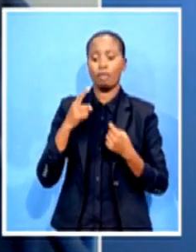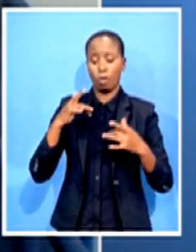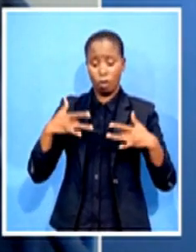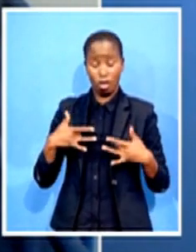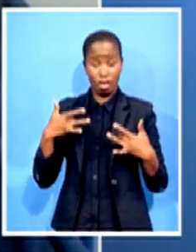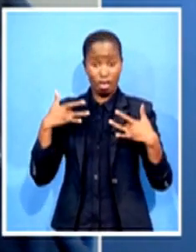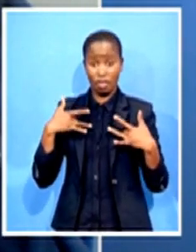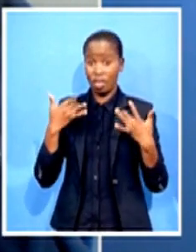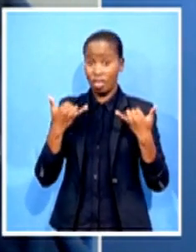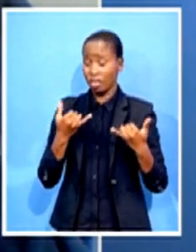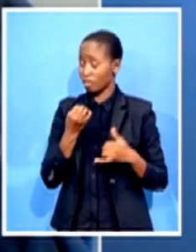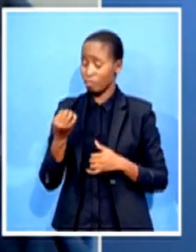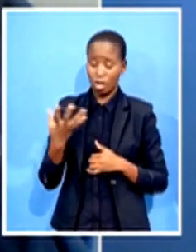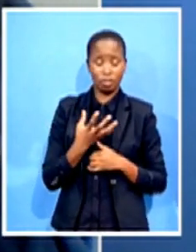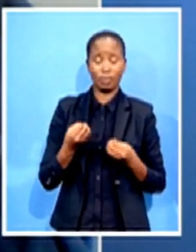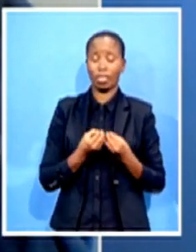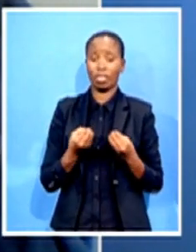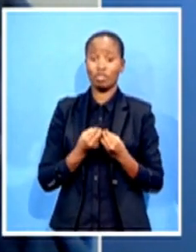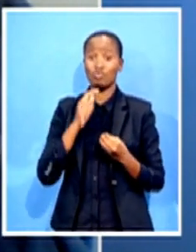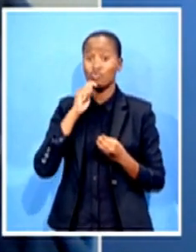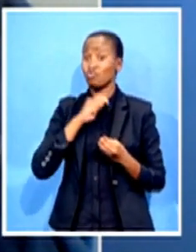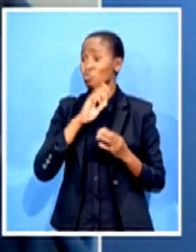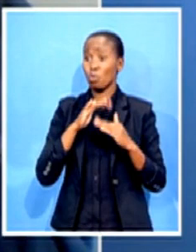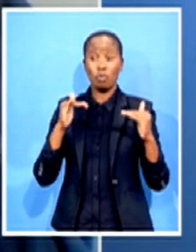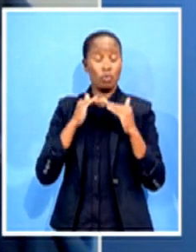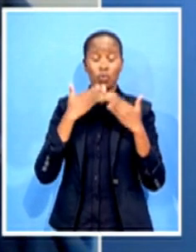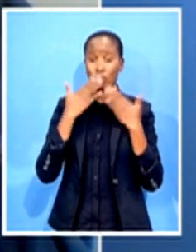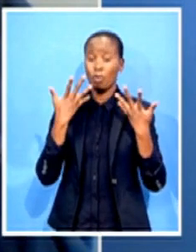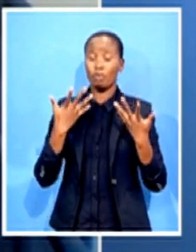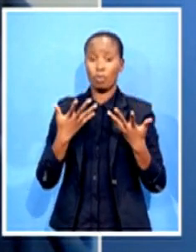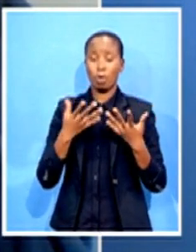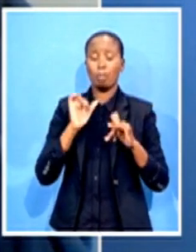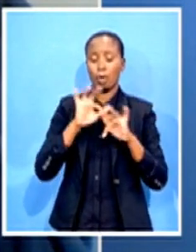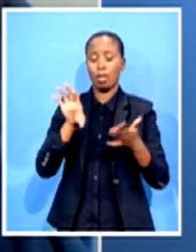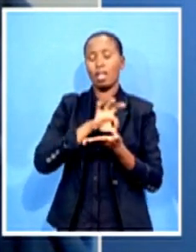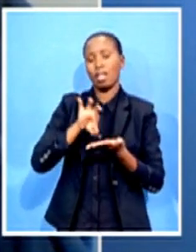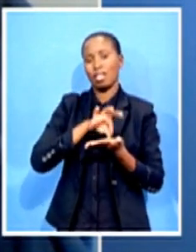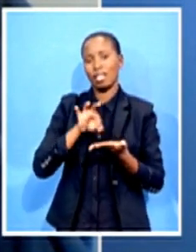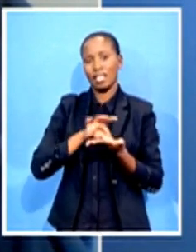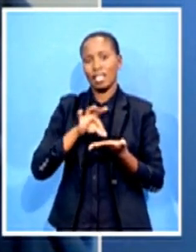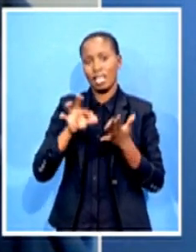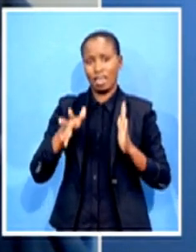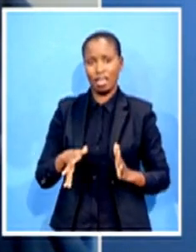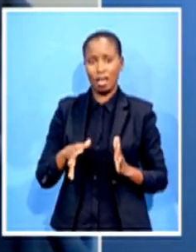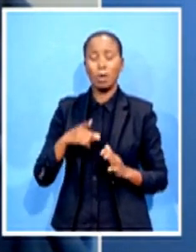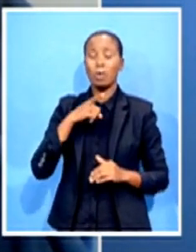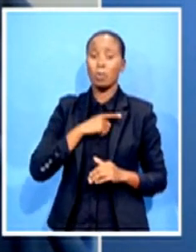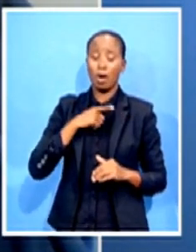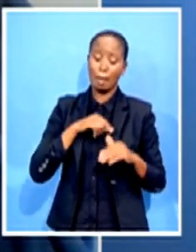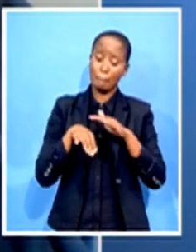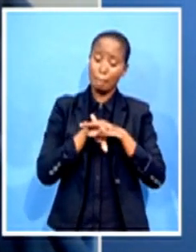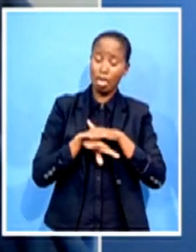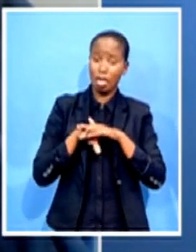workers. So the minimum that has been set currently is sitting at